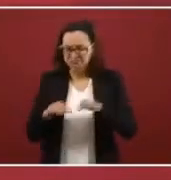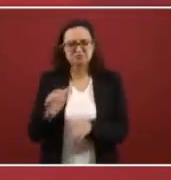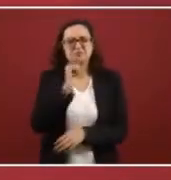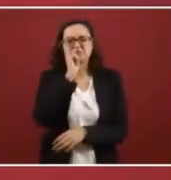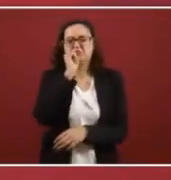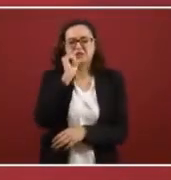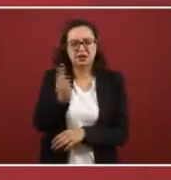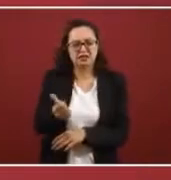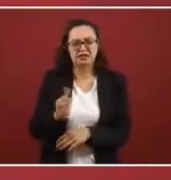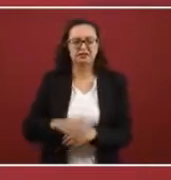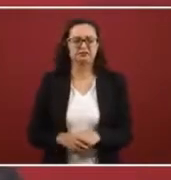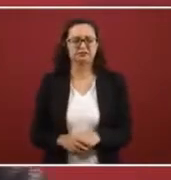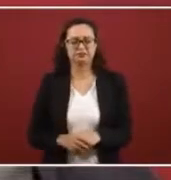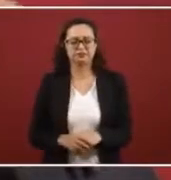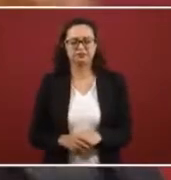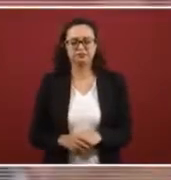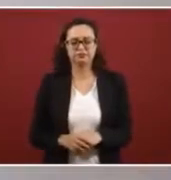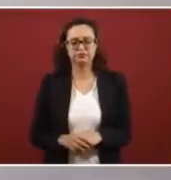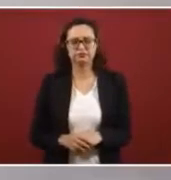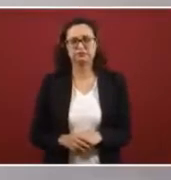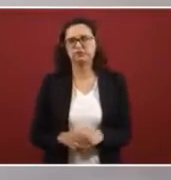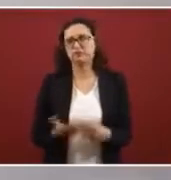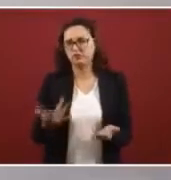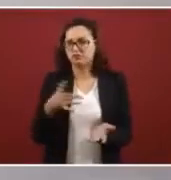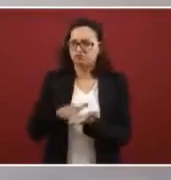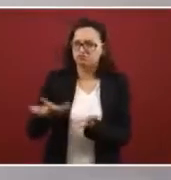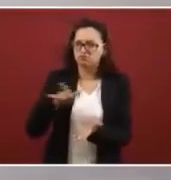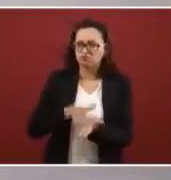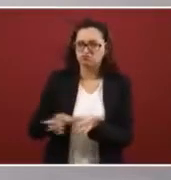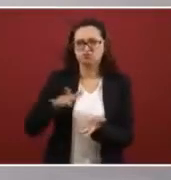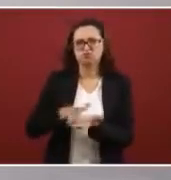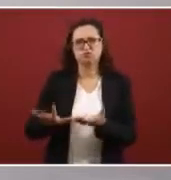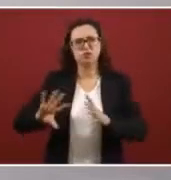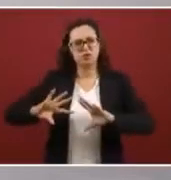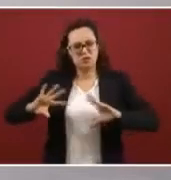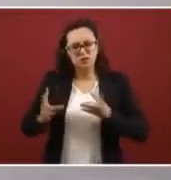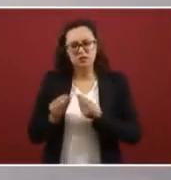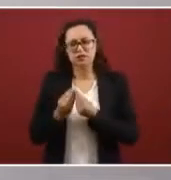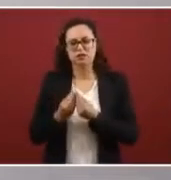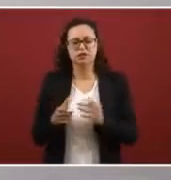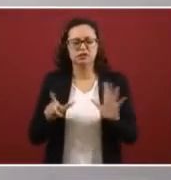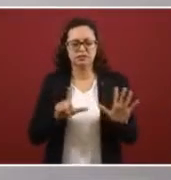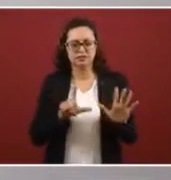study. Ahí hablamos, so there we're talking about, as of now,